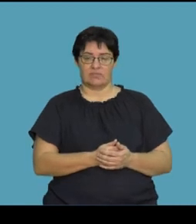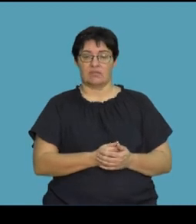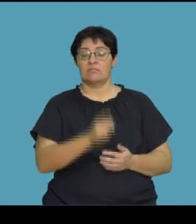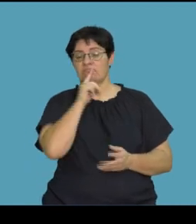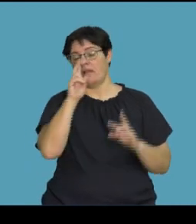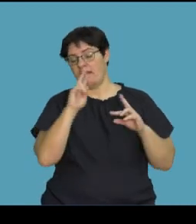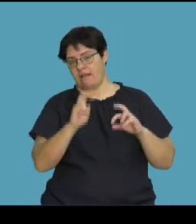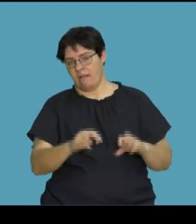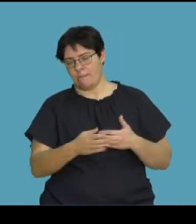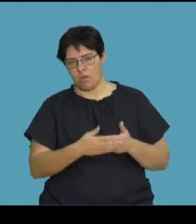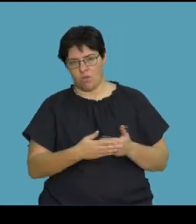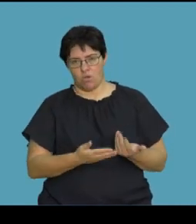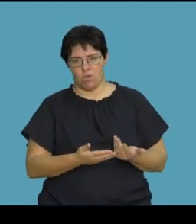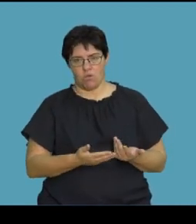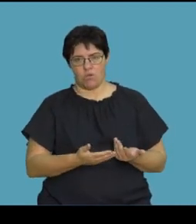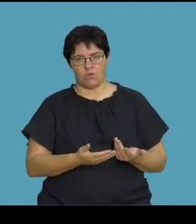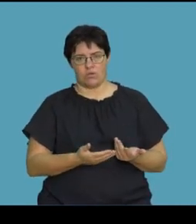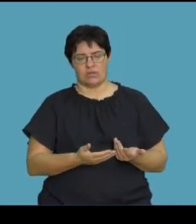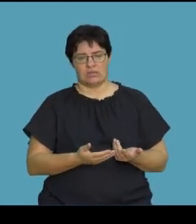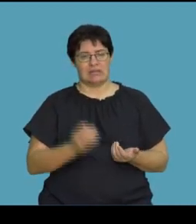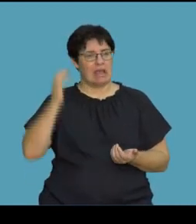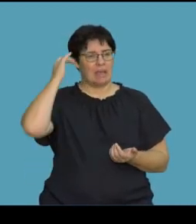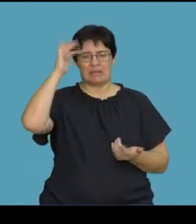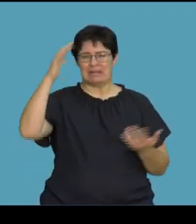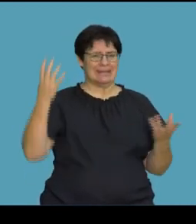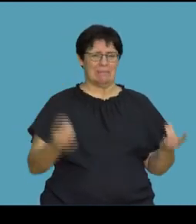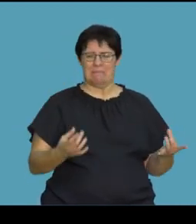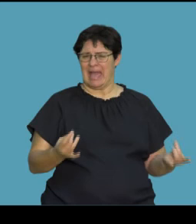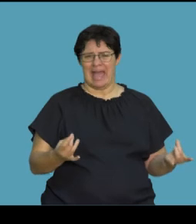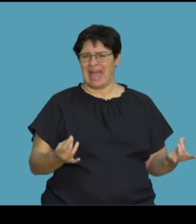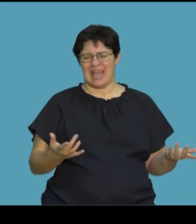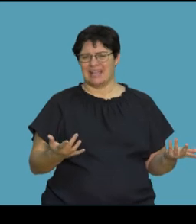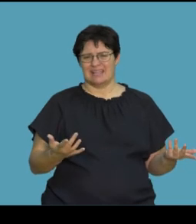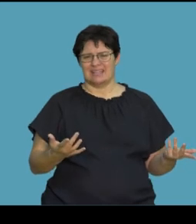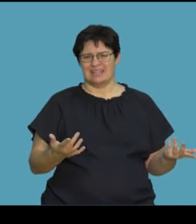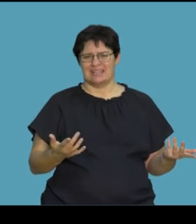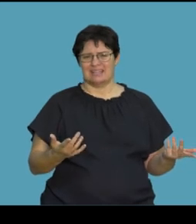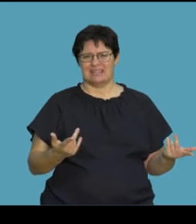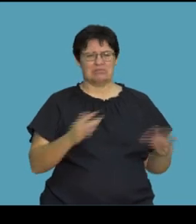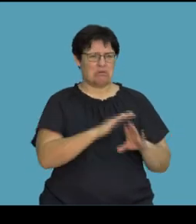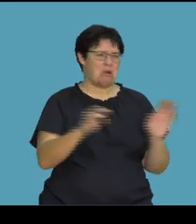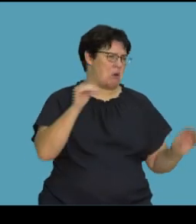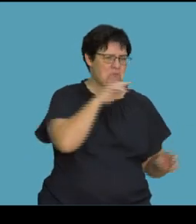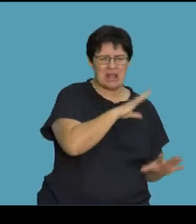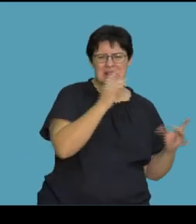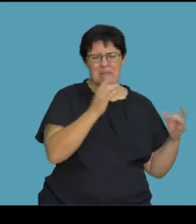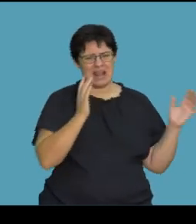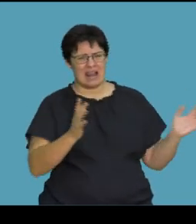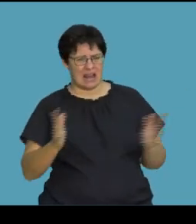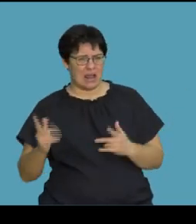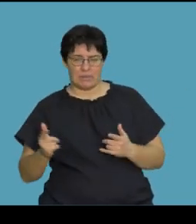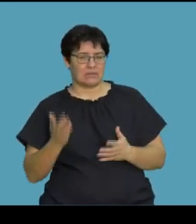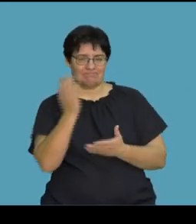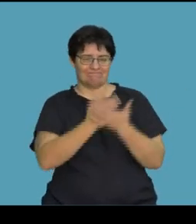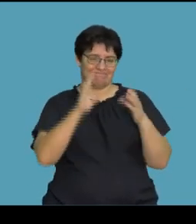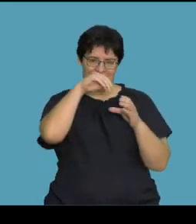we'd investigate this further into being imaginary numbers that we normally talk about, some non-real numbers, but that's not